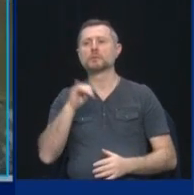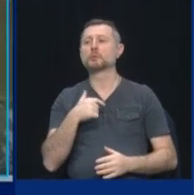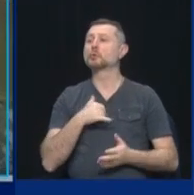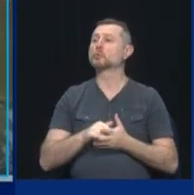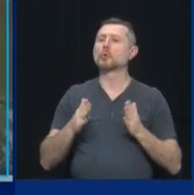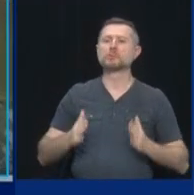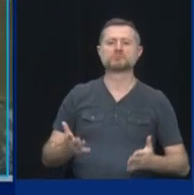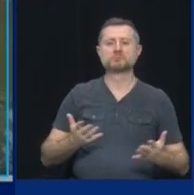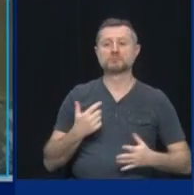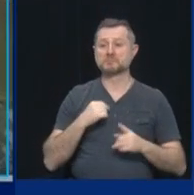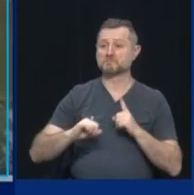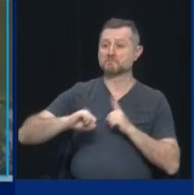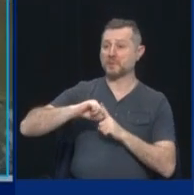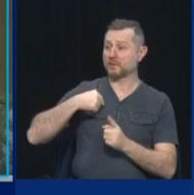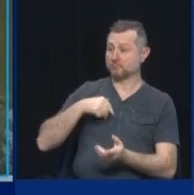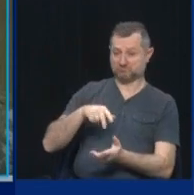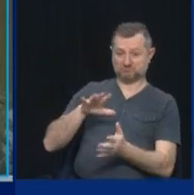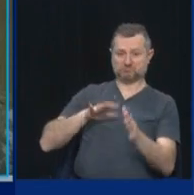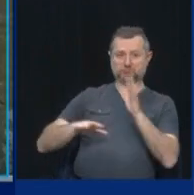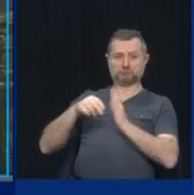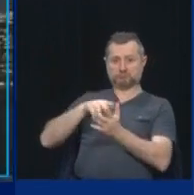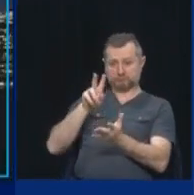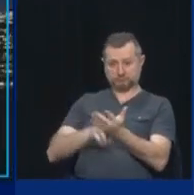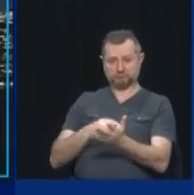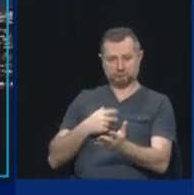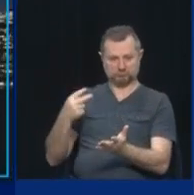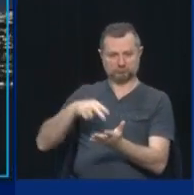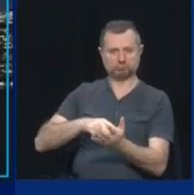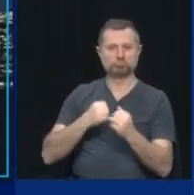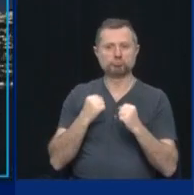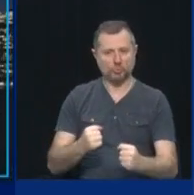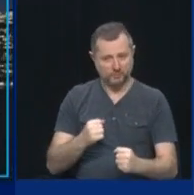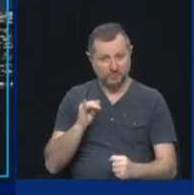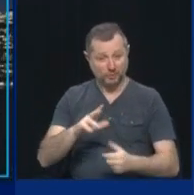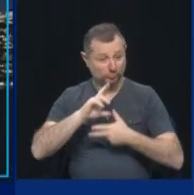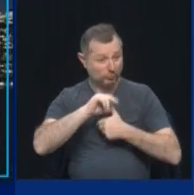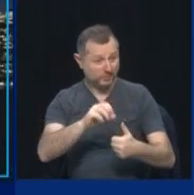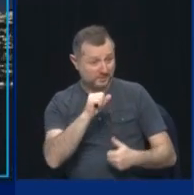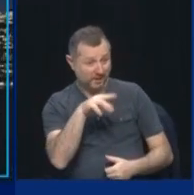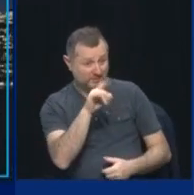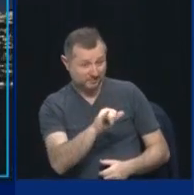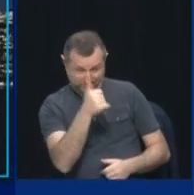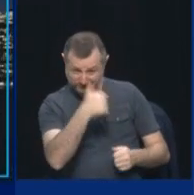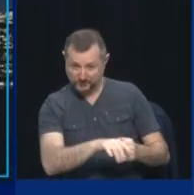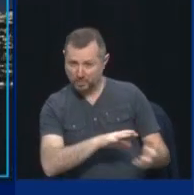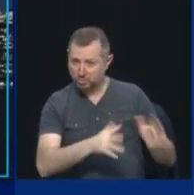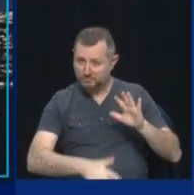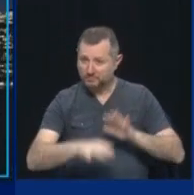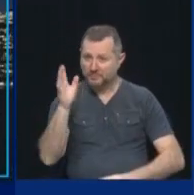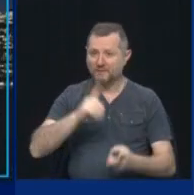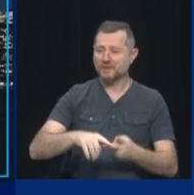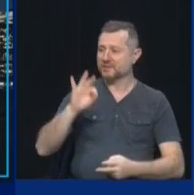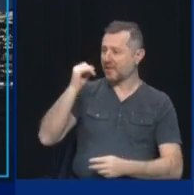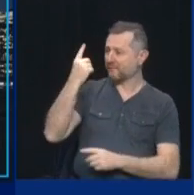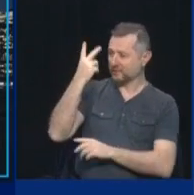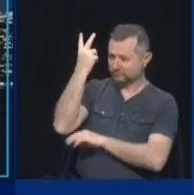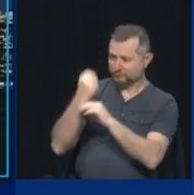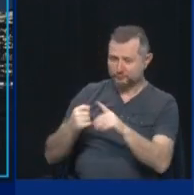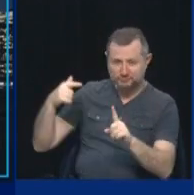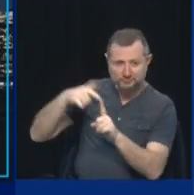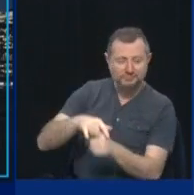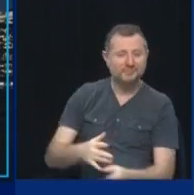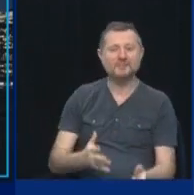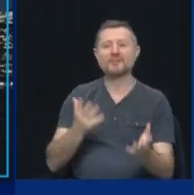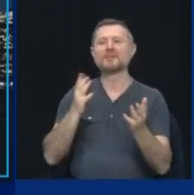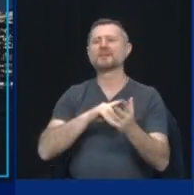stronger. We've done it time and time again. Superstorm Sandy, we did it. 9/11, we did it. You had all sorts